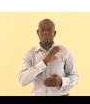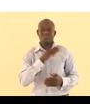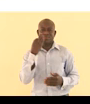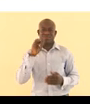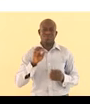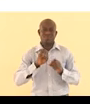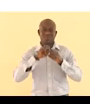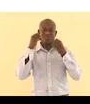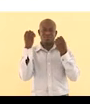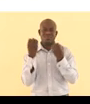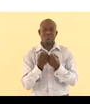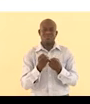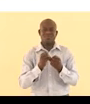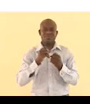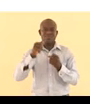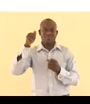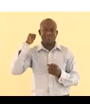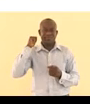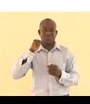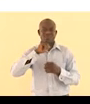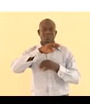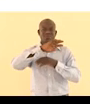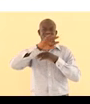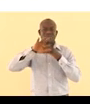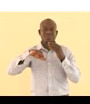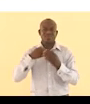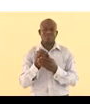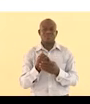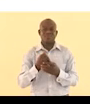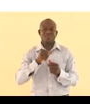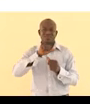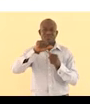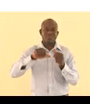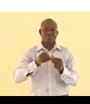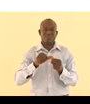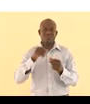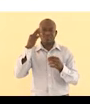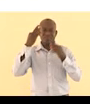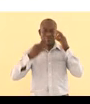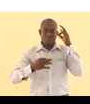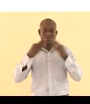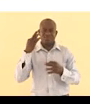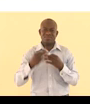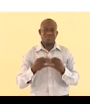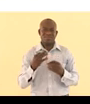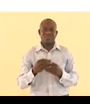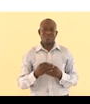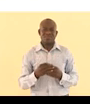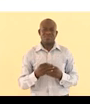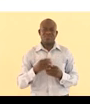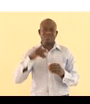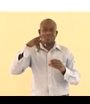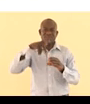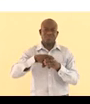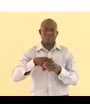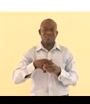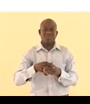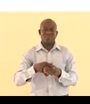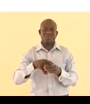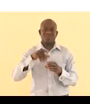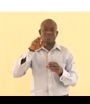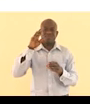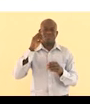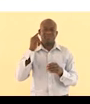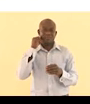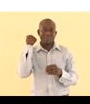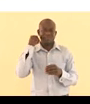society. Denouncing sin and immorality in all its manifestation, condemning social justice, oppressive customs, corruption,